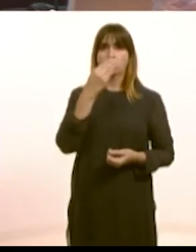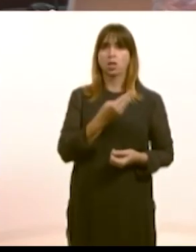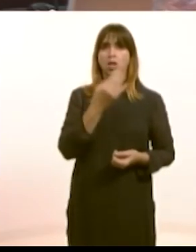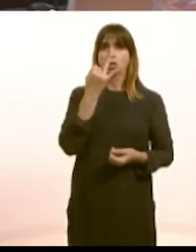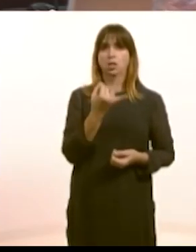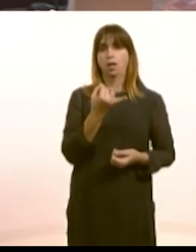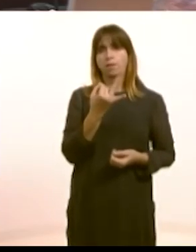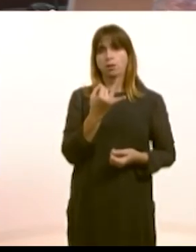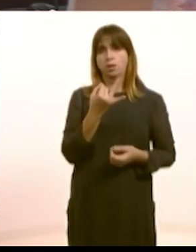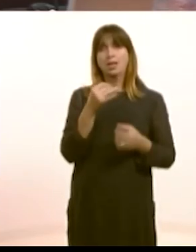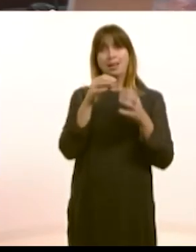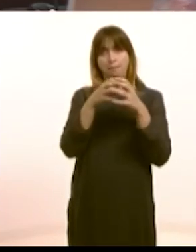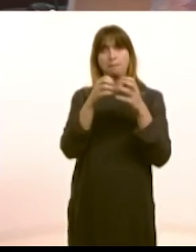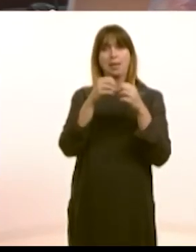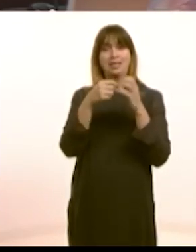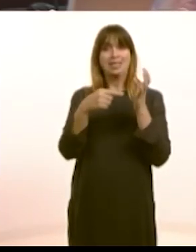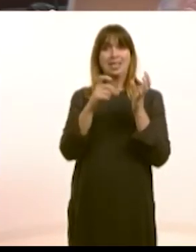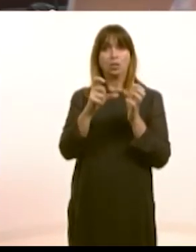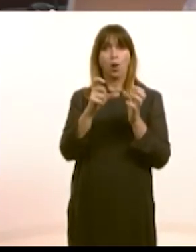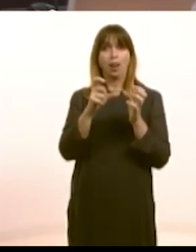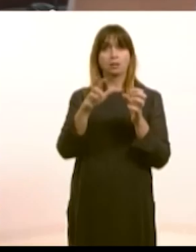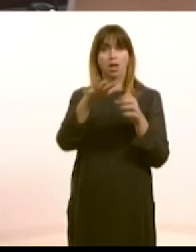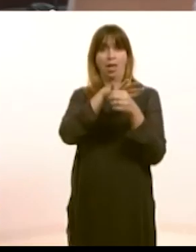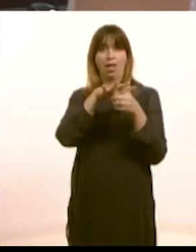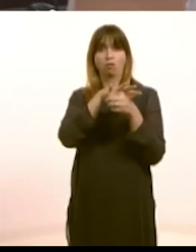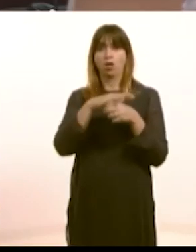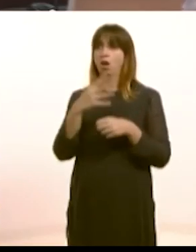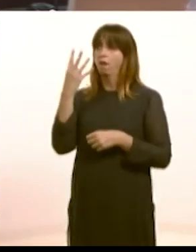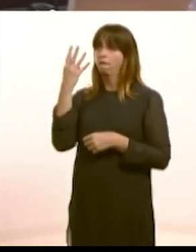1,997 in the Betsy Cadwaladr area,